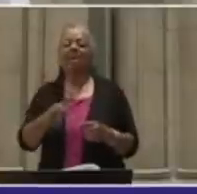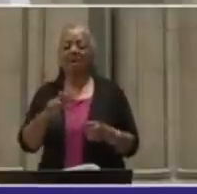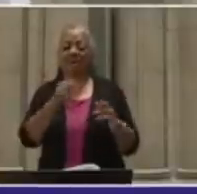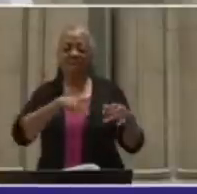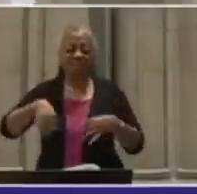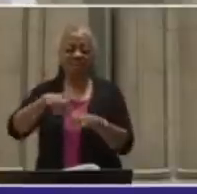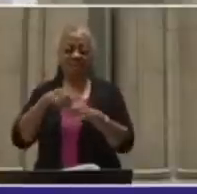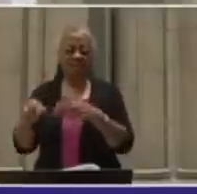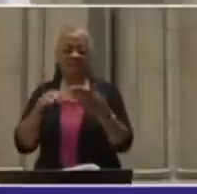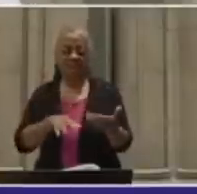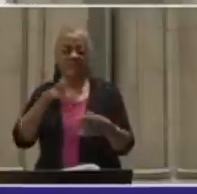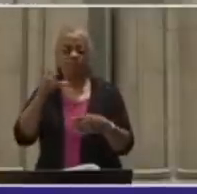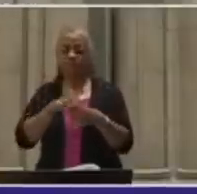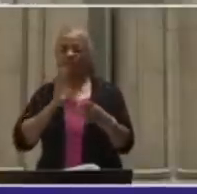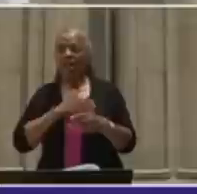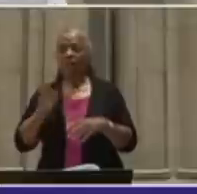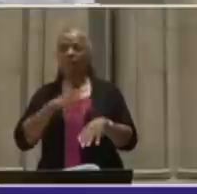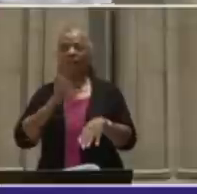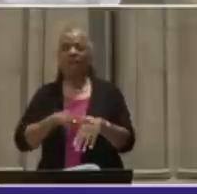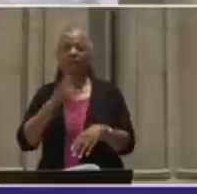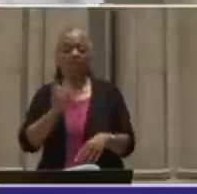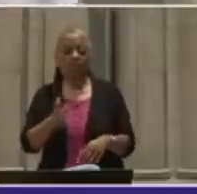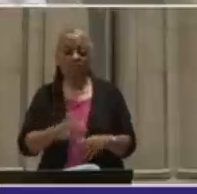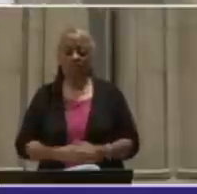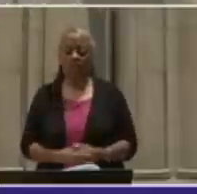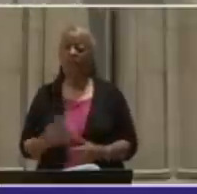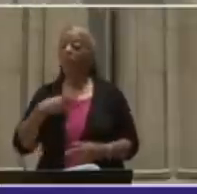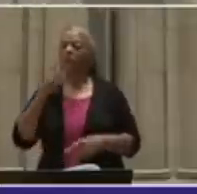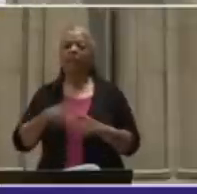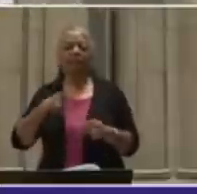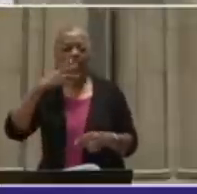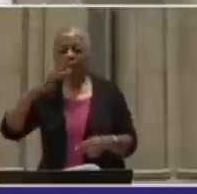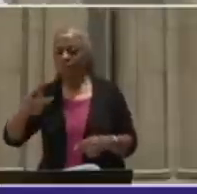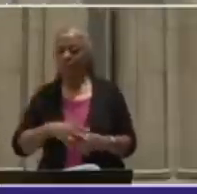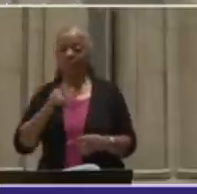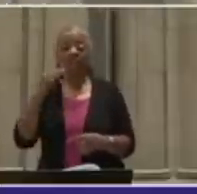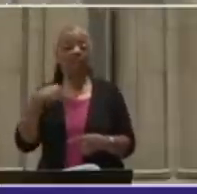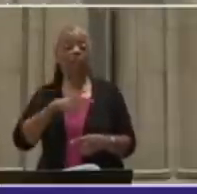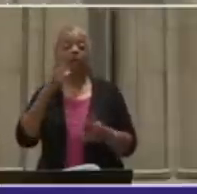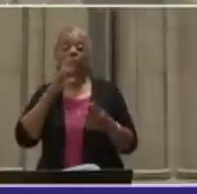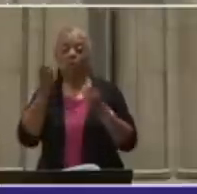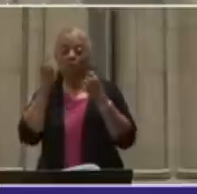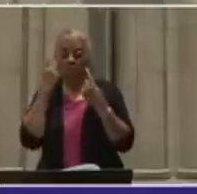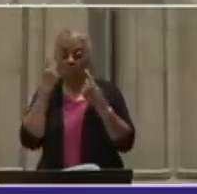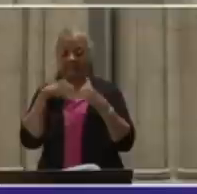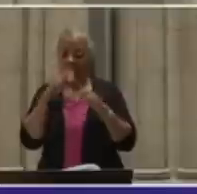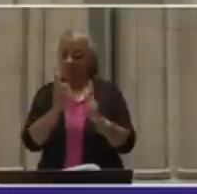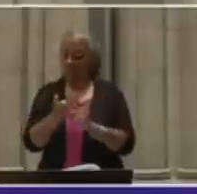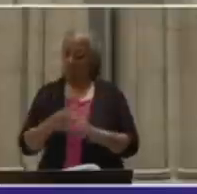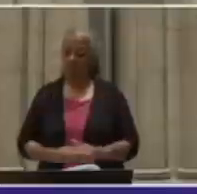uncommon death in our national history. We can't ignore it if we're going to understand this